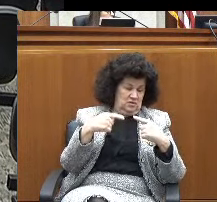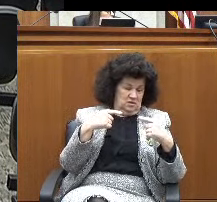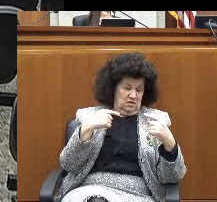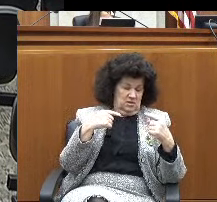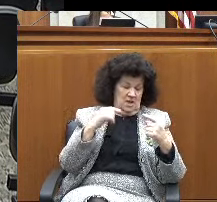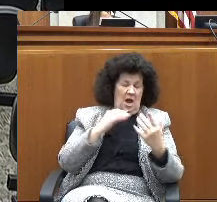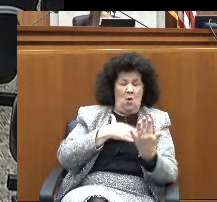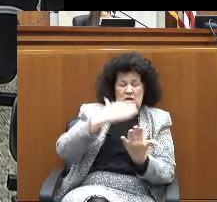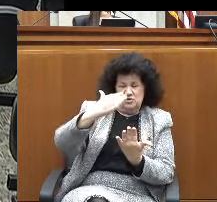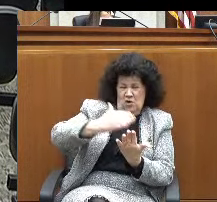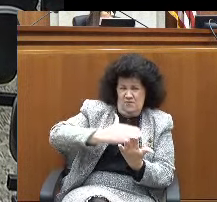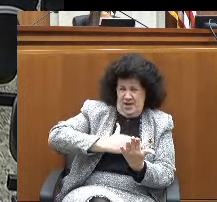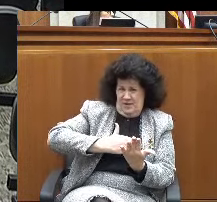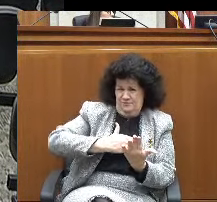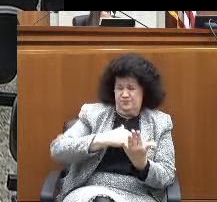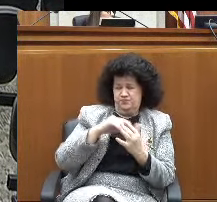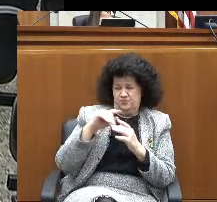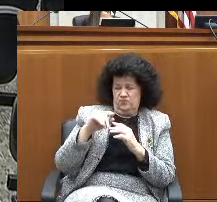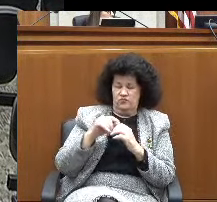the, let's